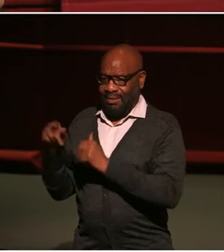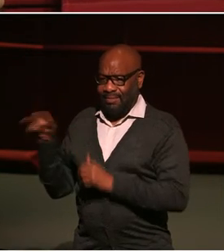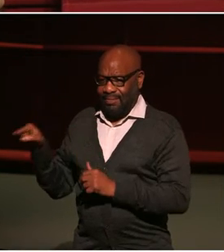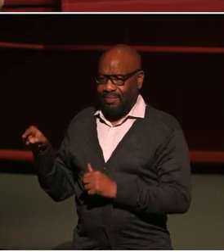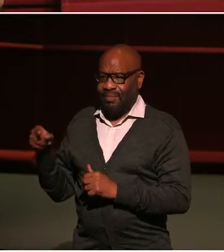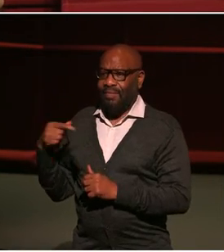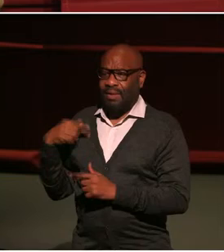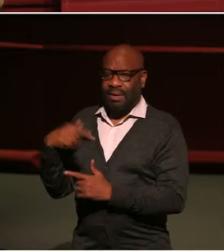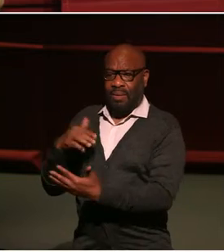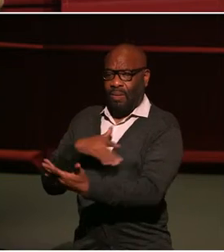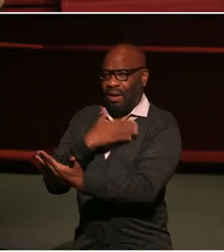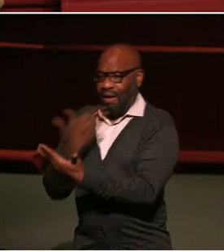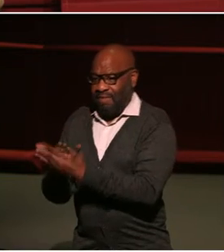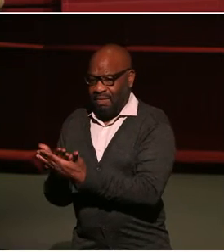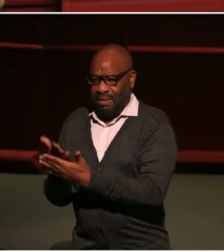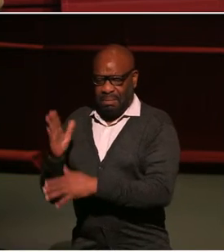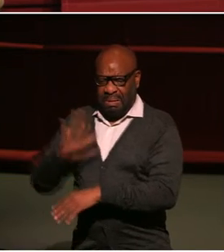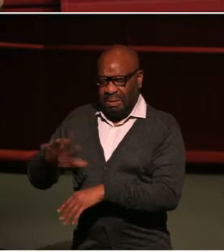to 9 o'clock.